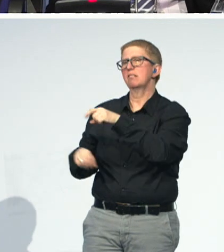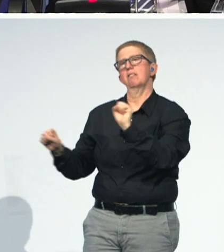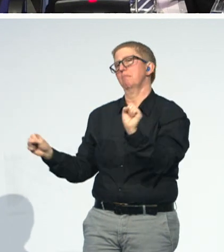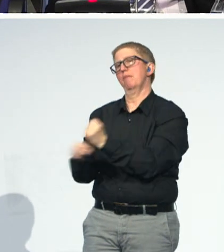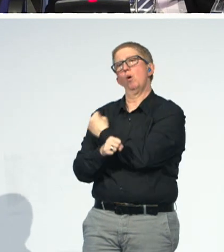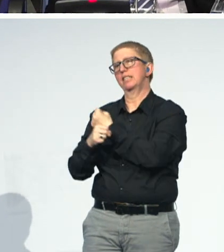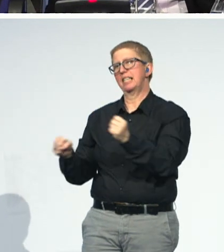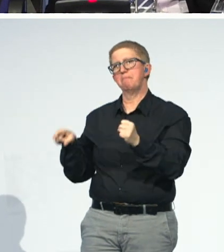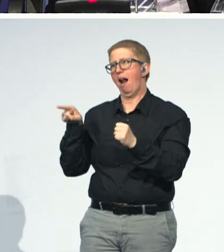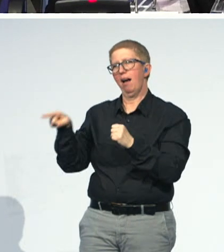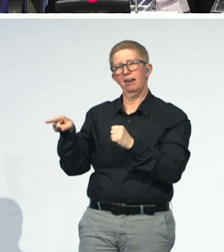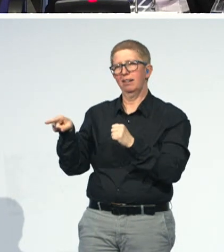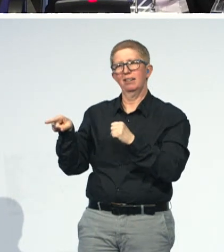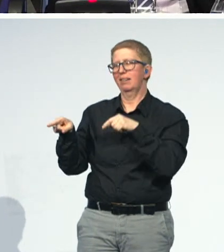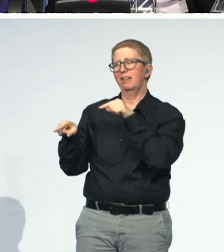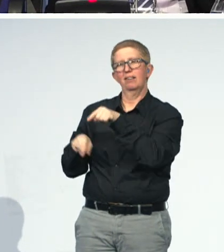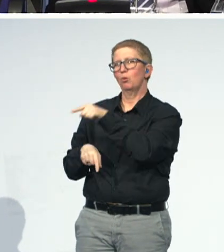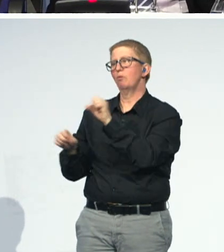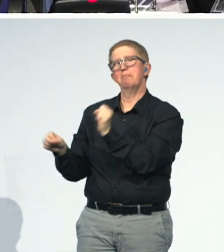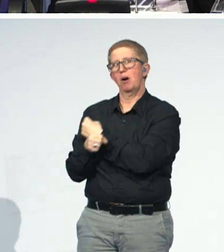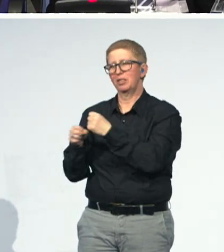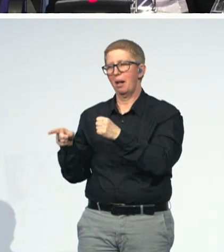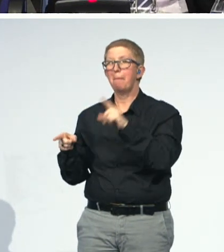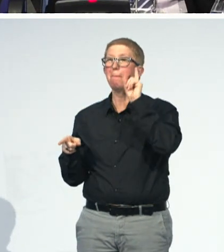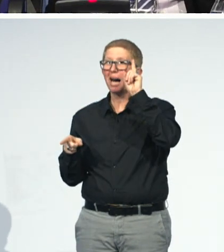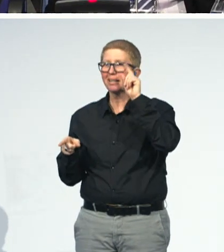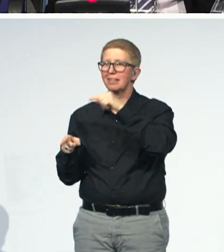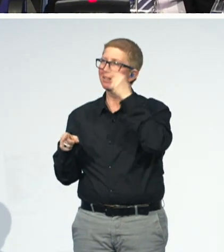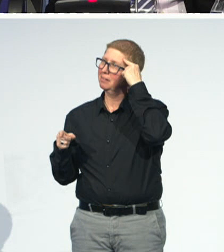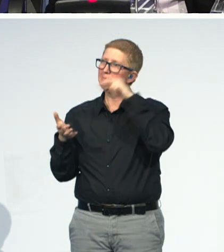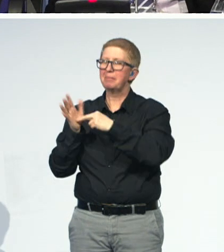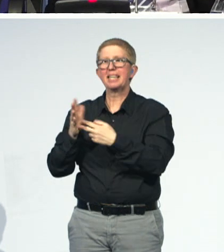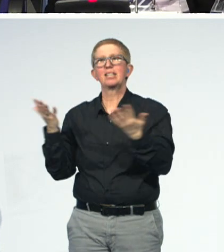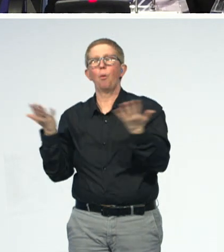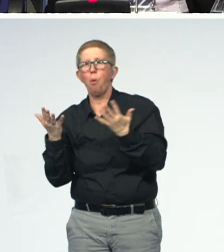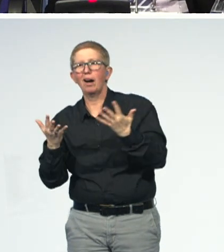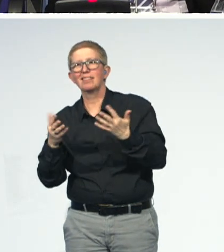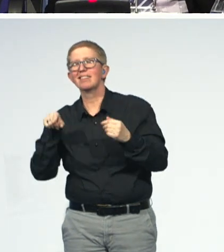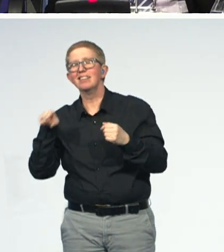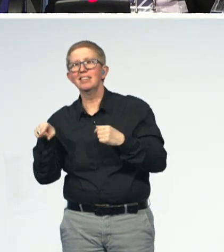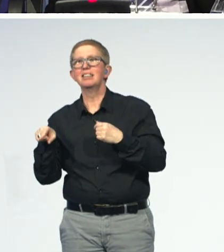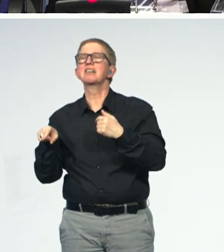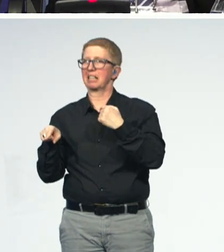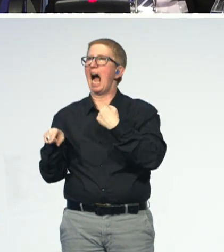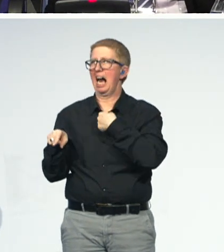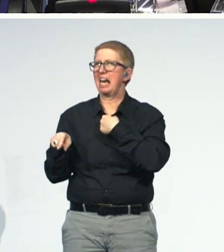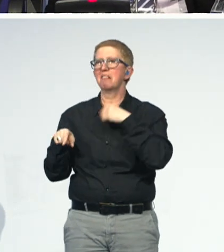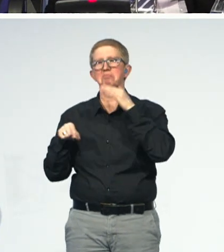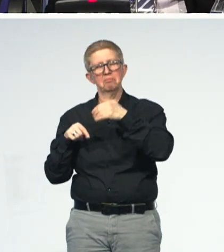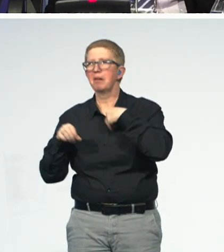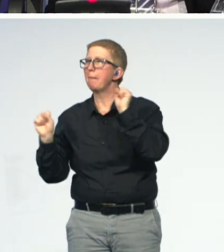So, to me, I am the foolish man, but I'm glad that I have a group of very